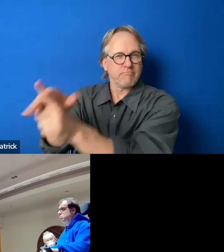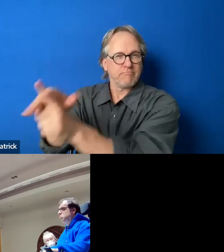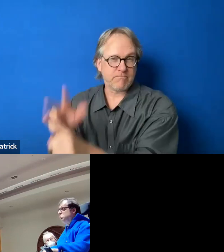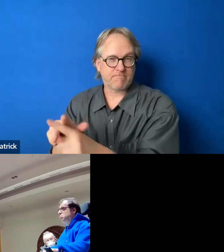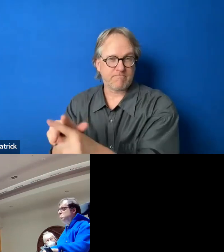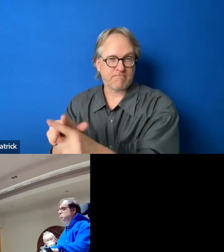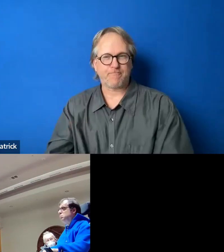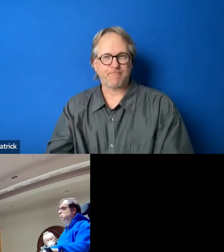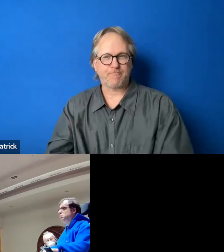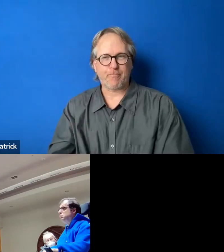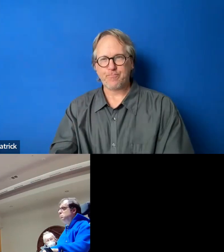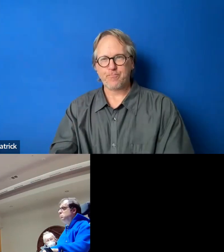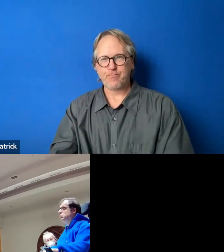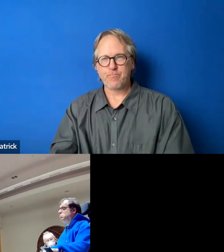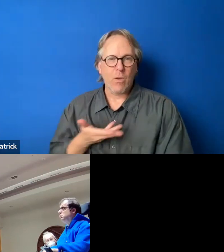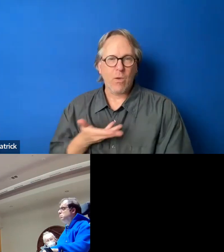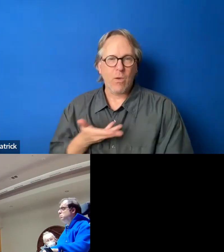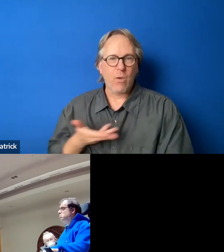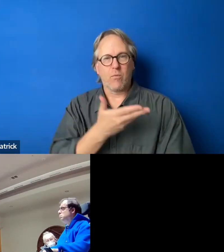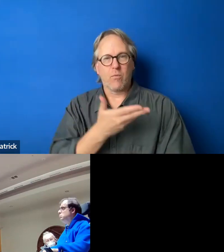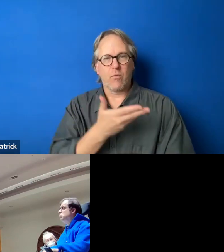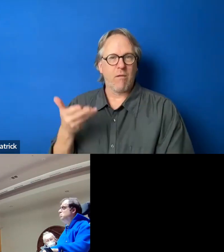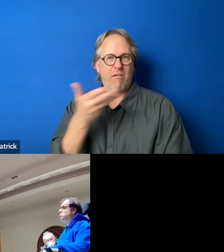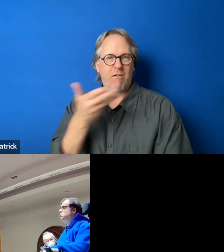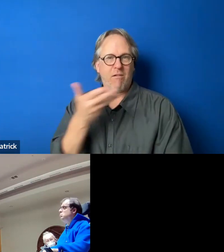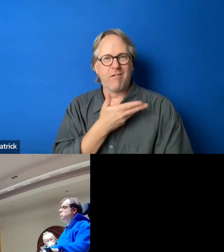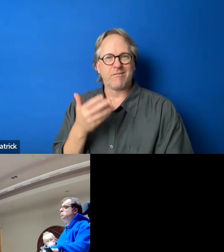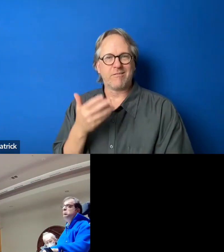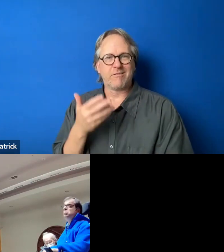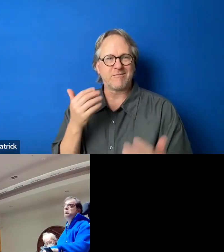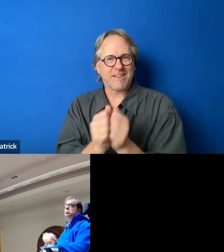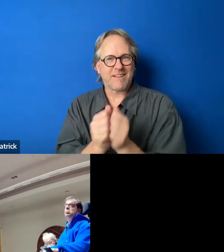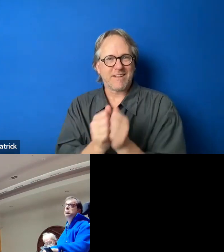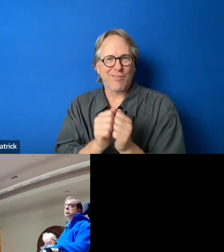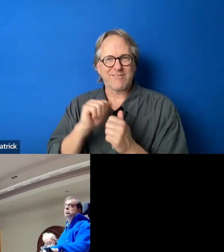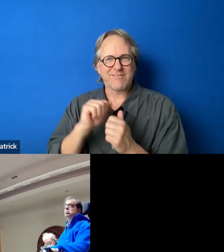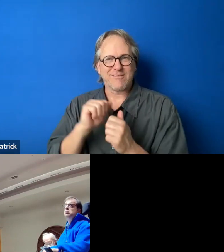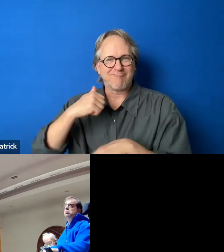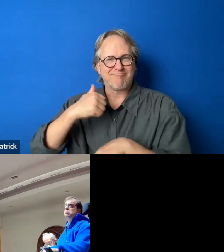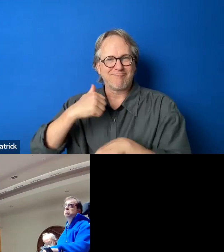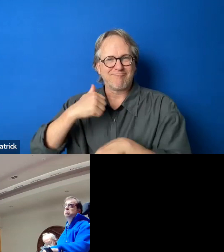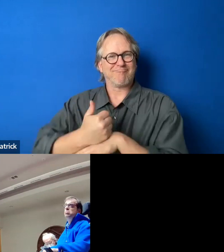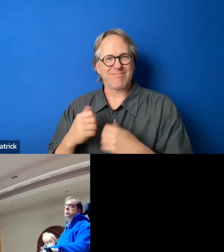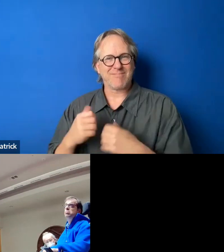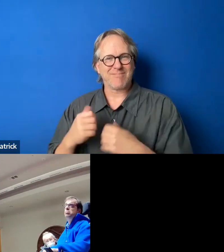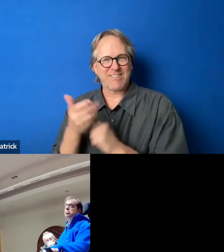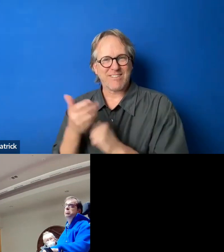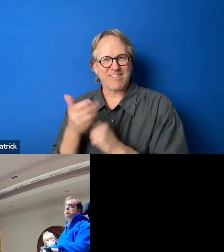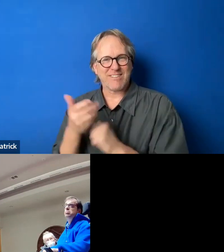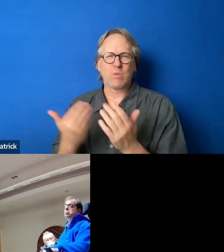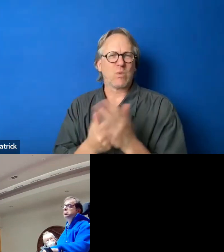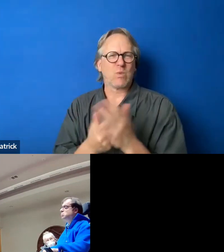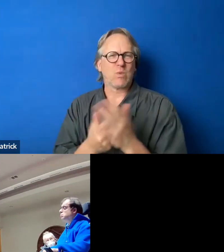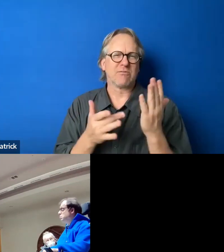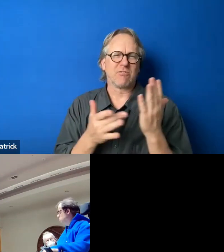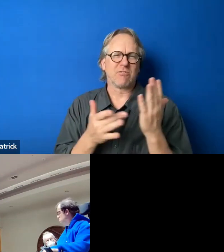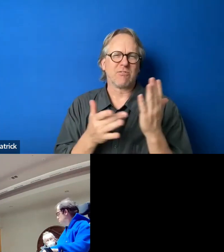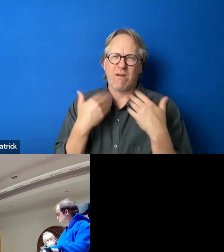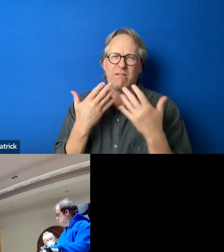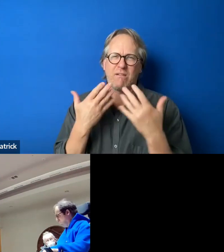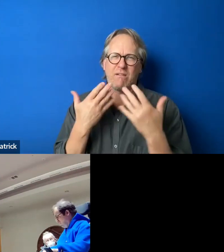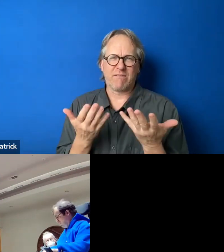And we can all be part of creating things, right? I'm thinking a lot about the new technologies that we